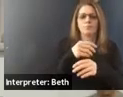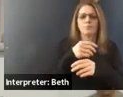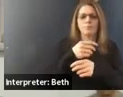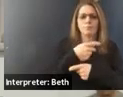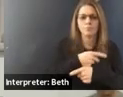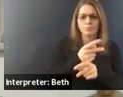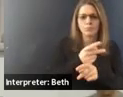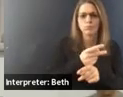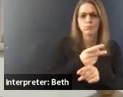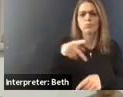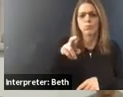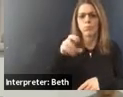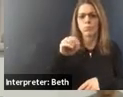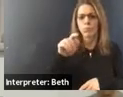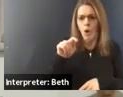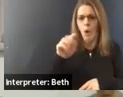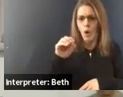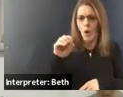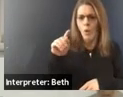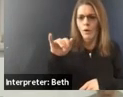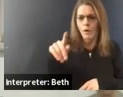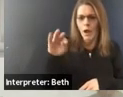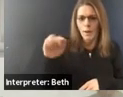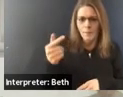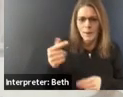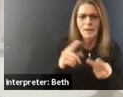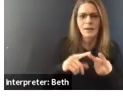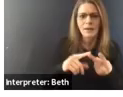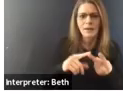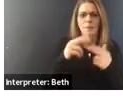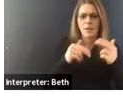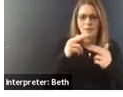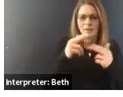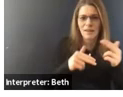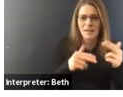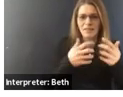So I got a lot of hands-on experience in that world.